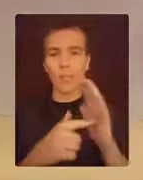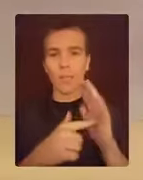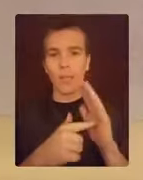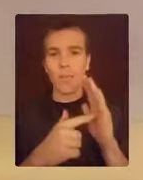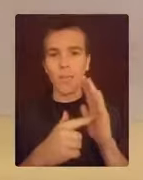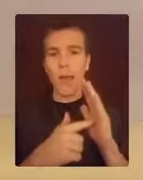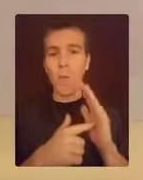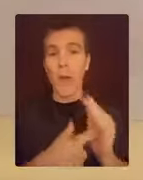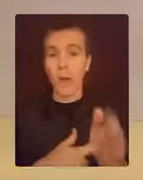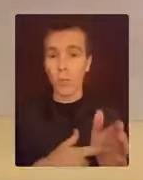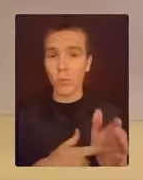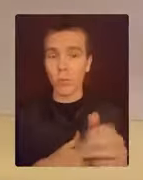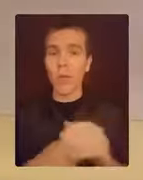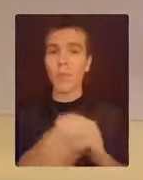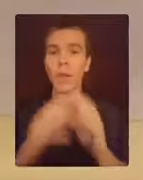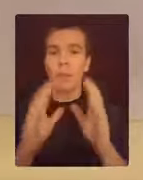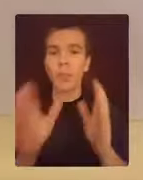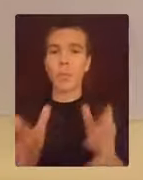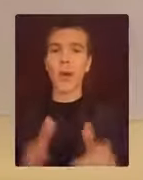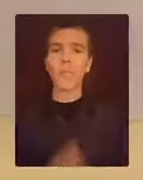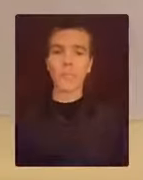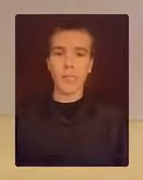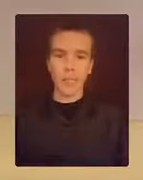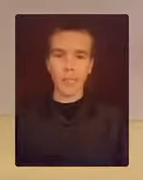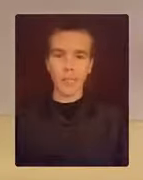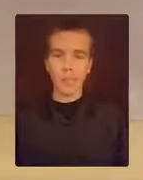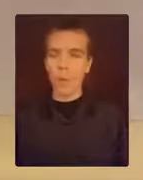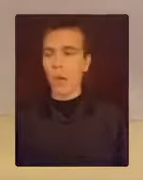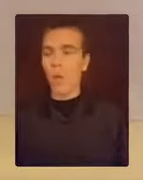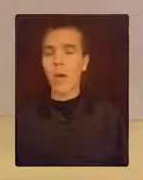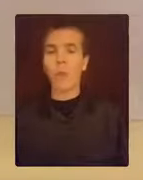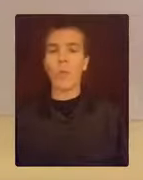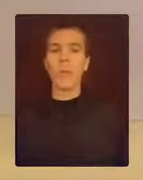touch thing. That helps, but there's a process to this.